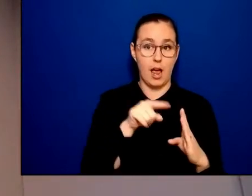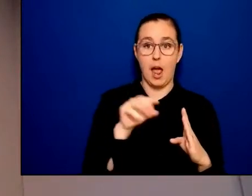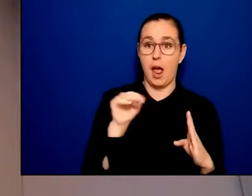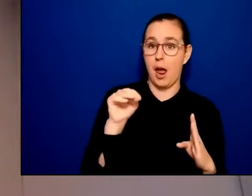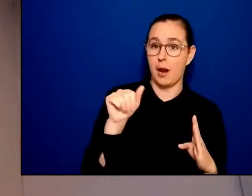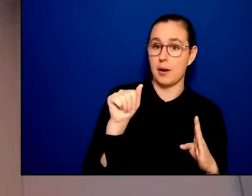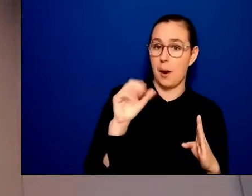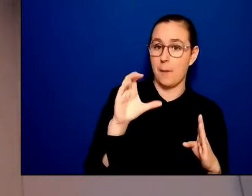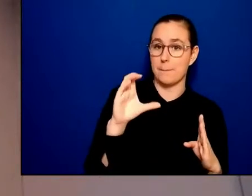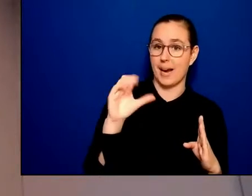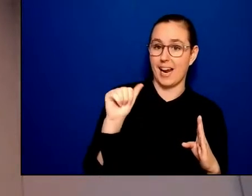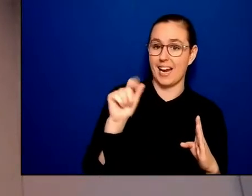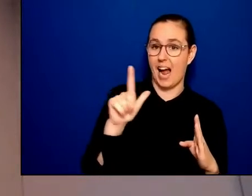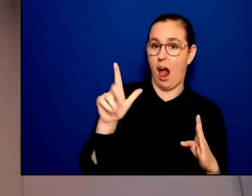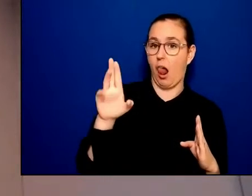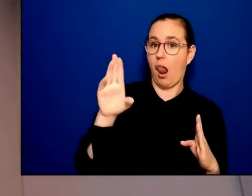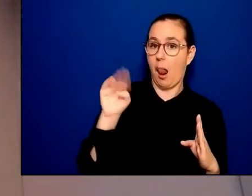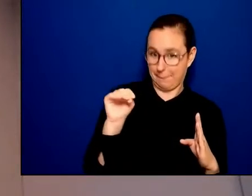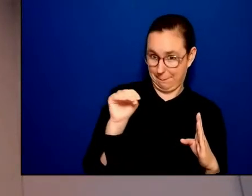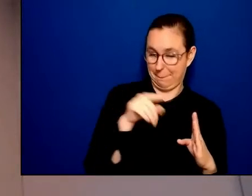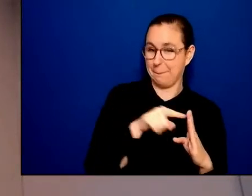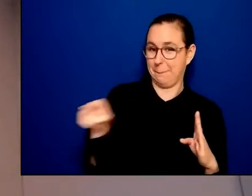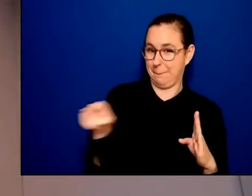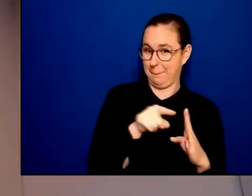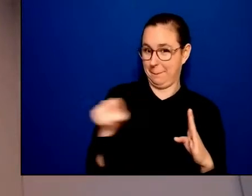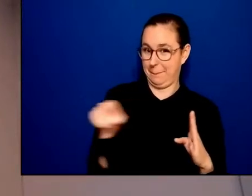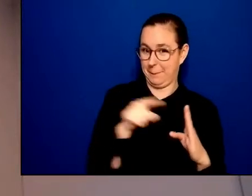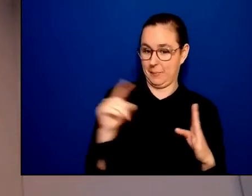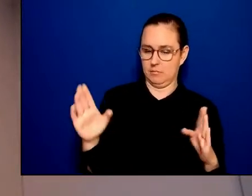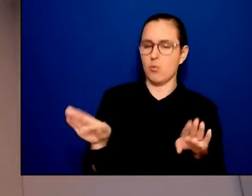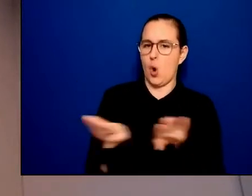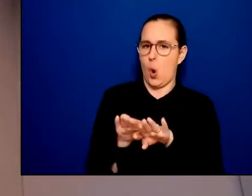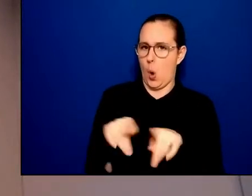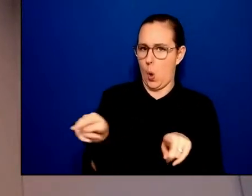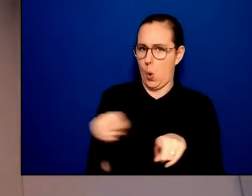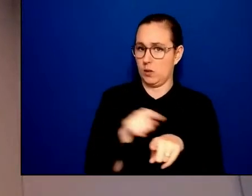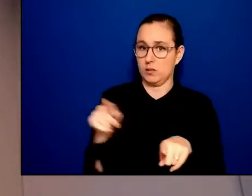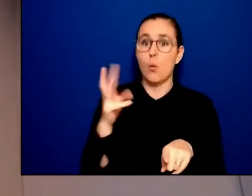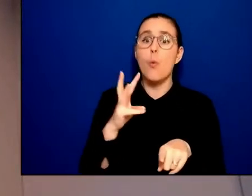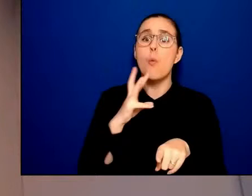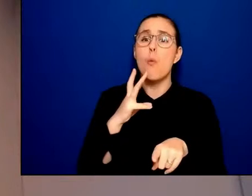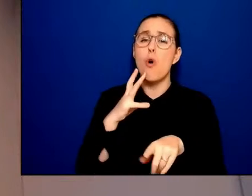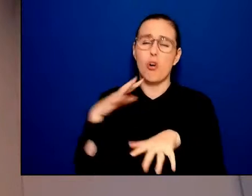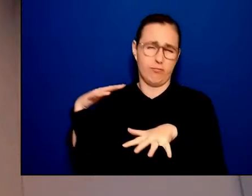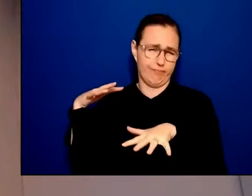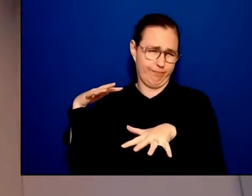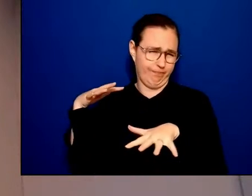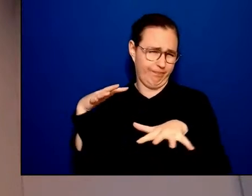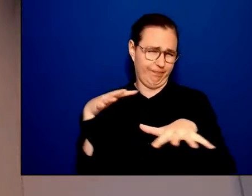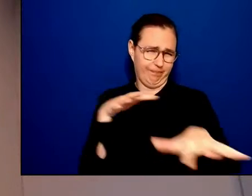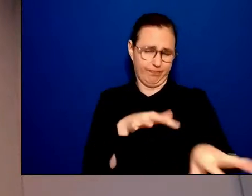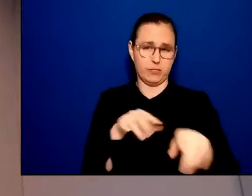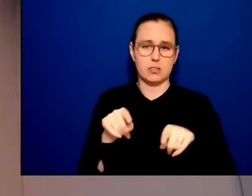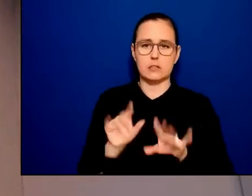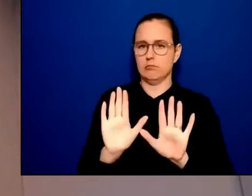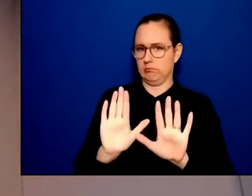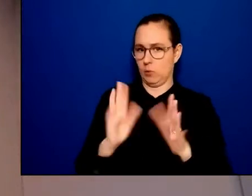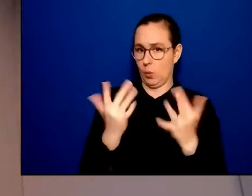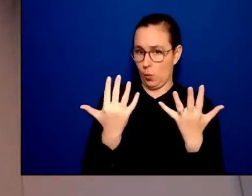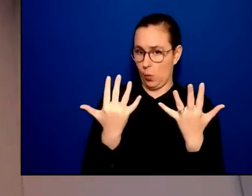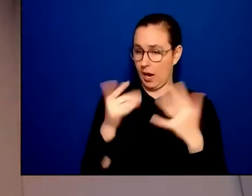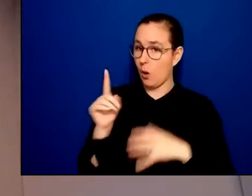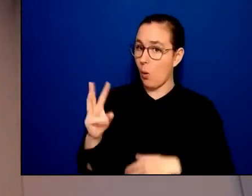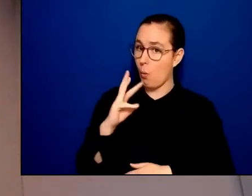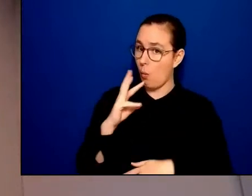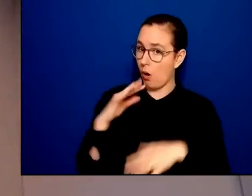created significant water over the highway at this point. It's waiting for the waters to recede to be able to assess the